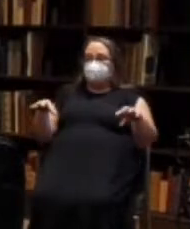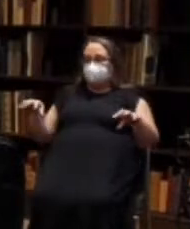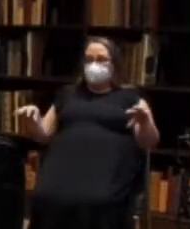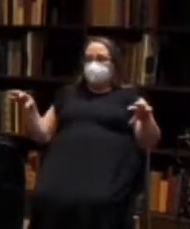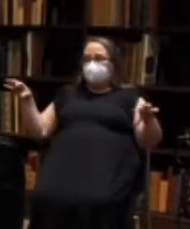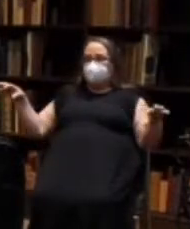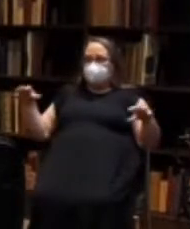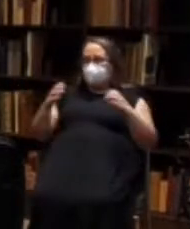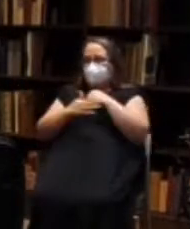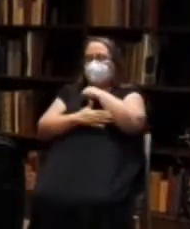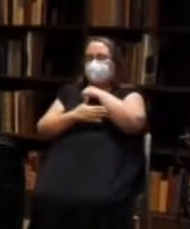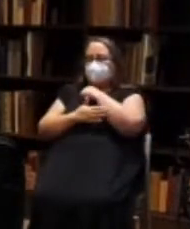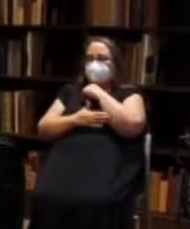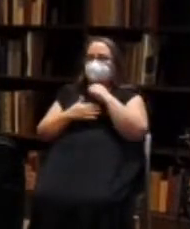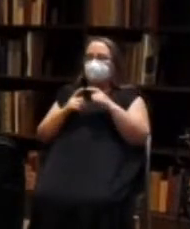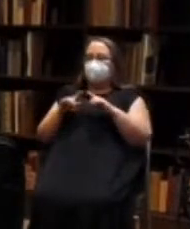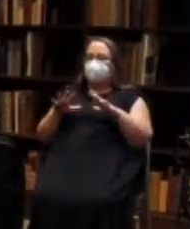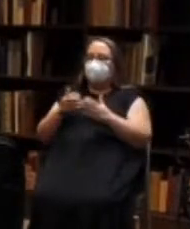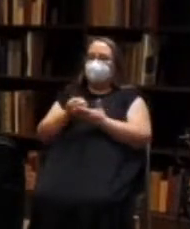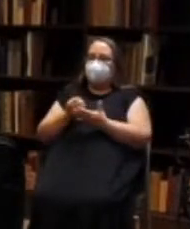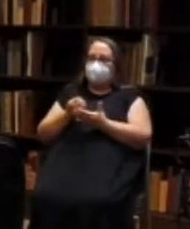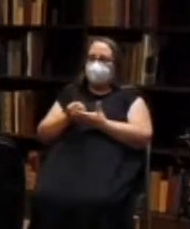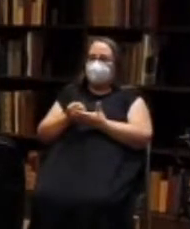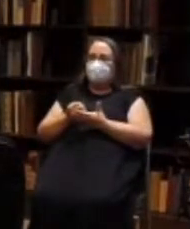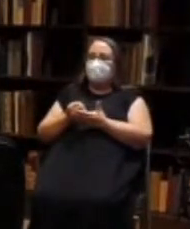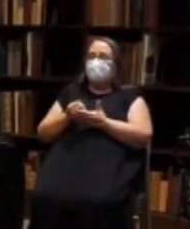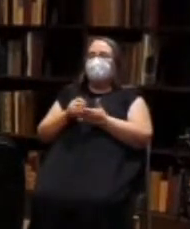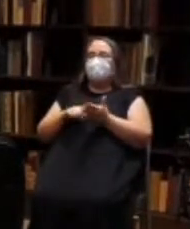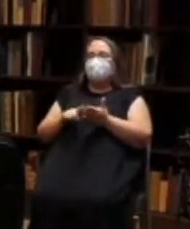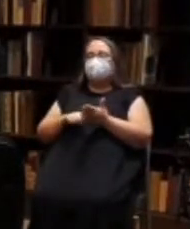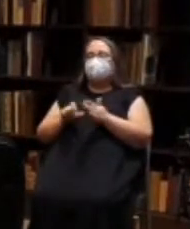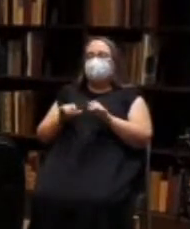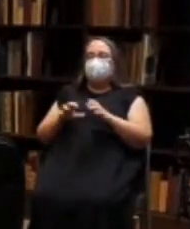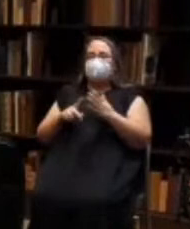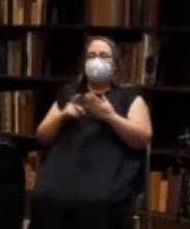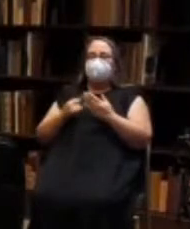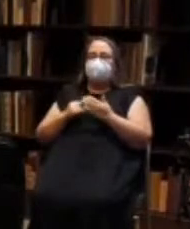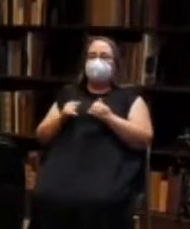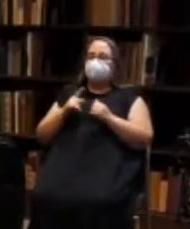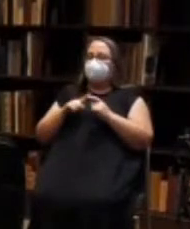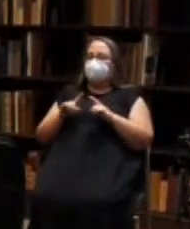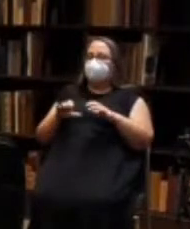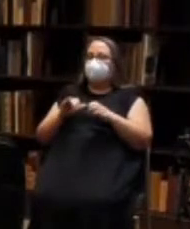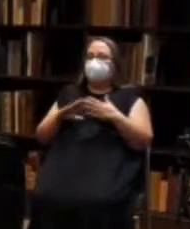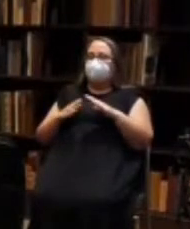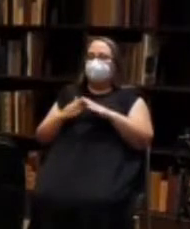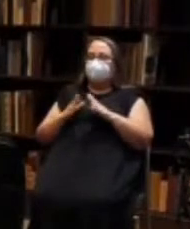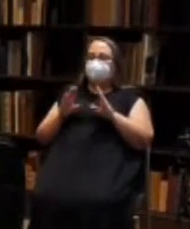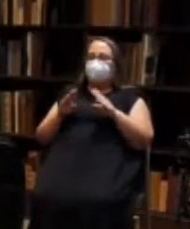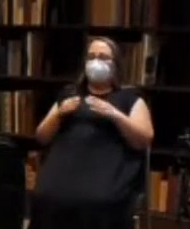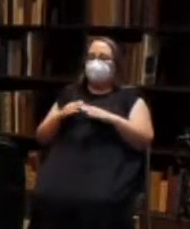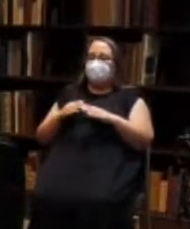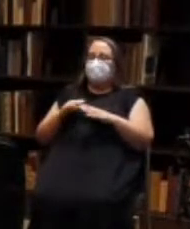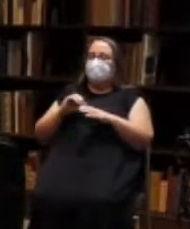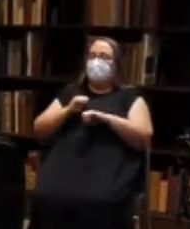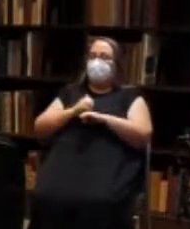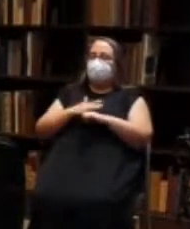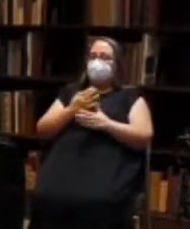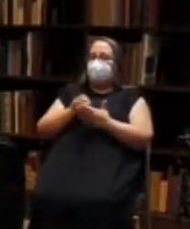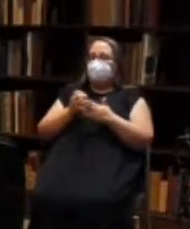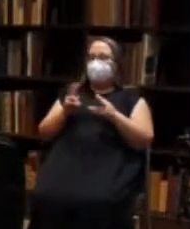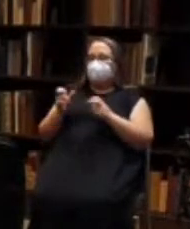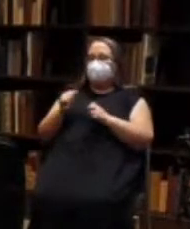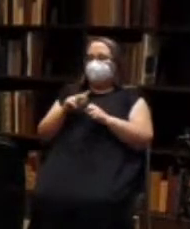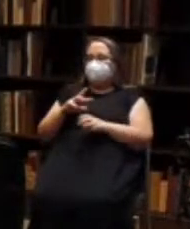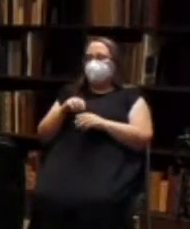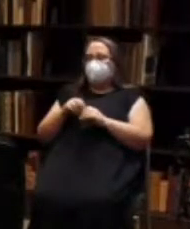cities to do the Economic Research and Action Project, which is to do community organizing around economic issues. So he